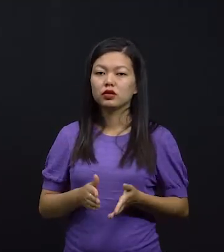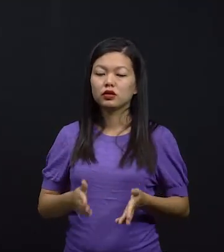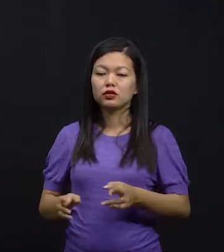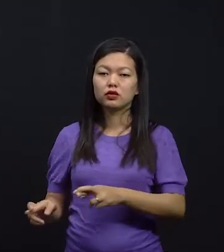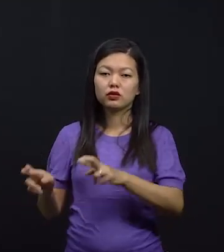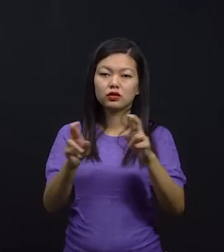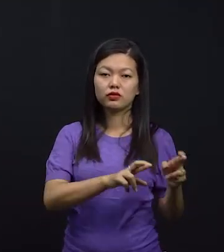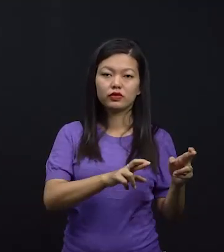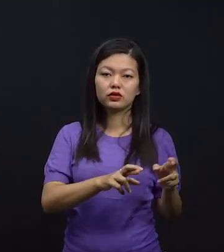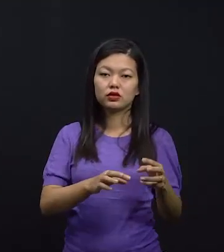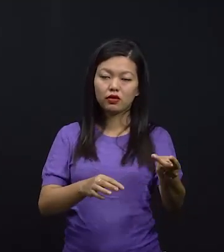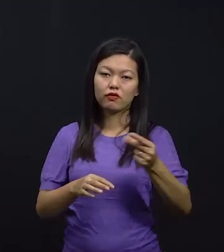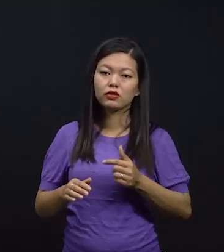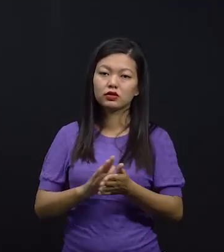today.